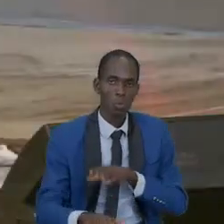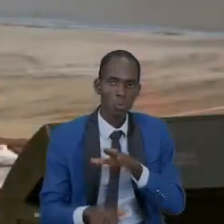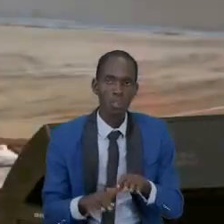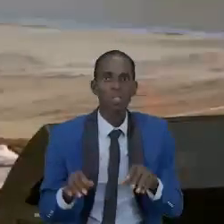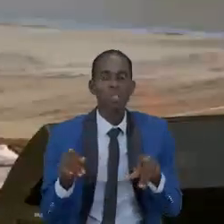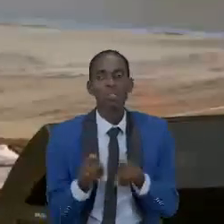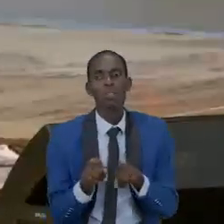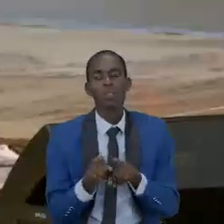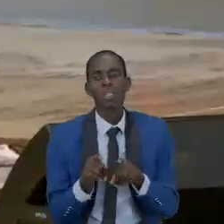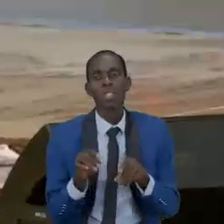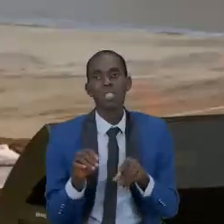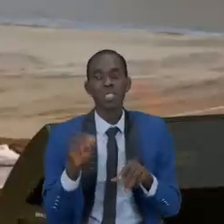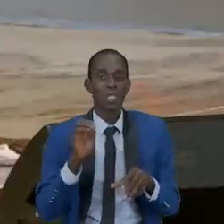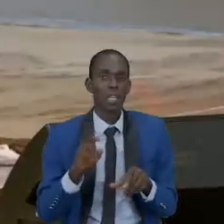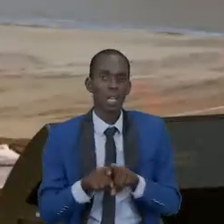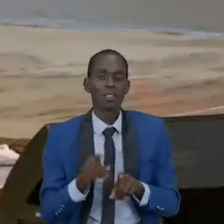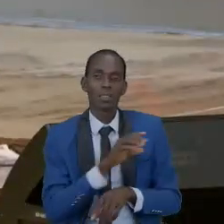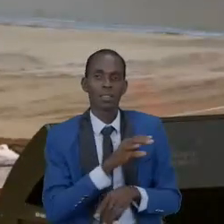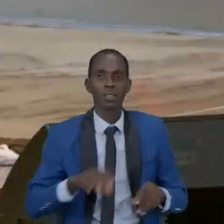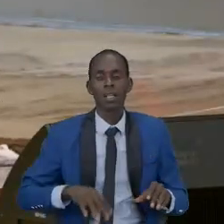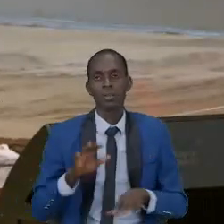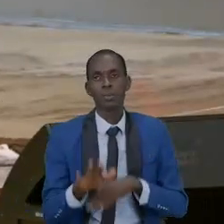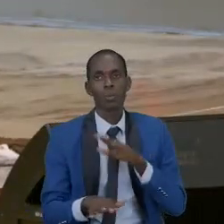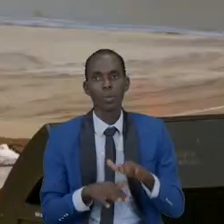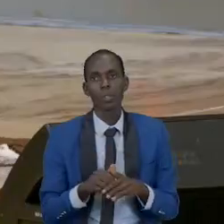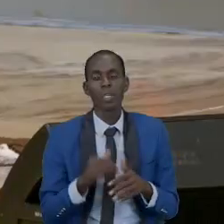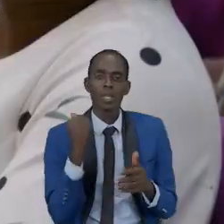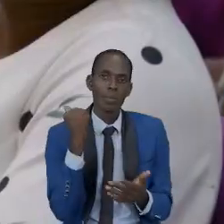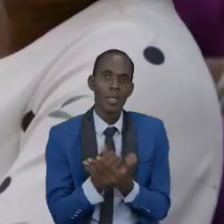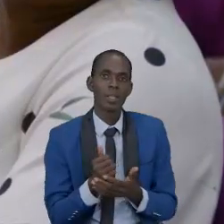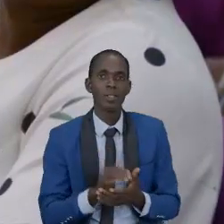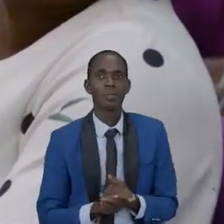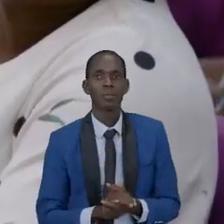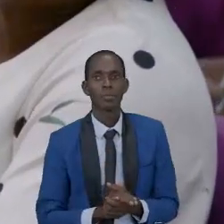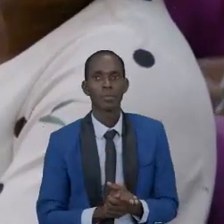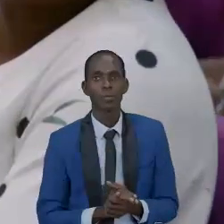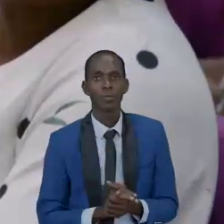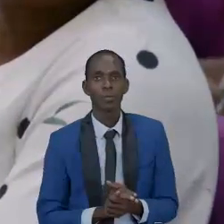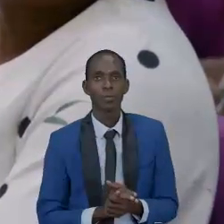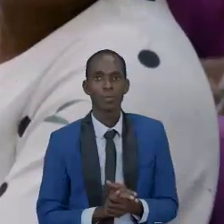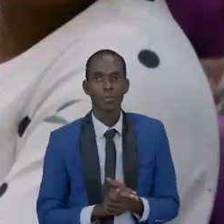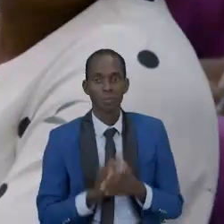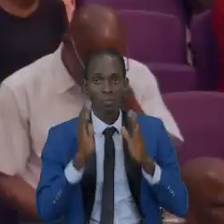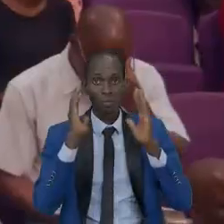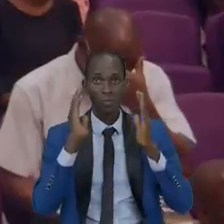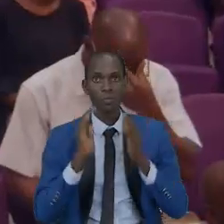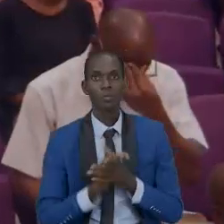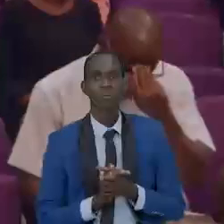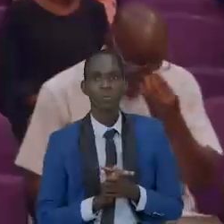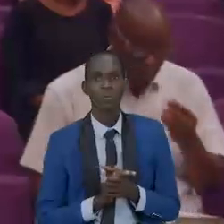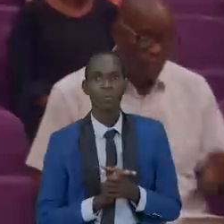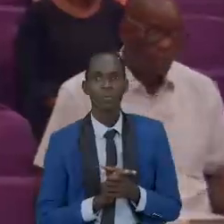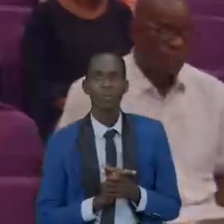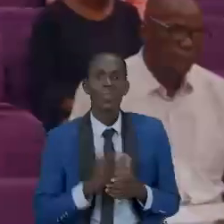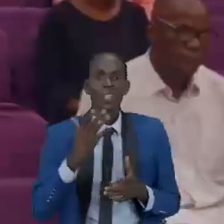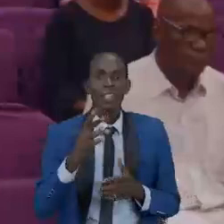even as Christ walked. Amen. Amen. Look up here. There